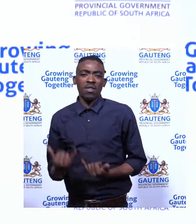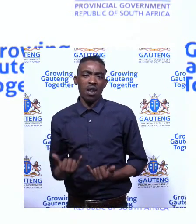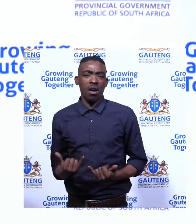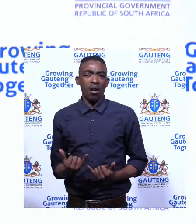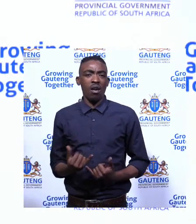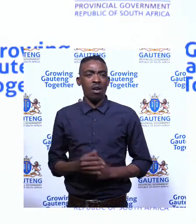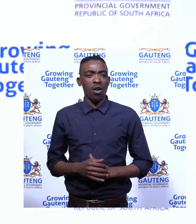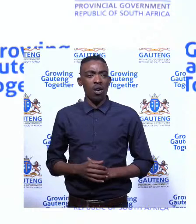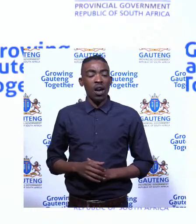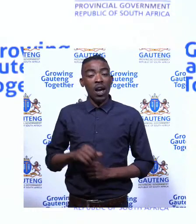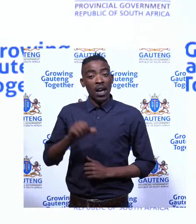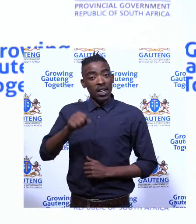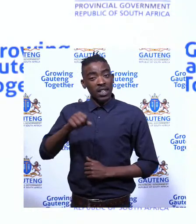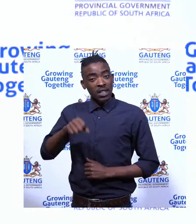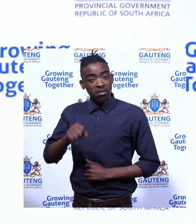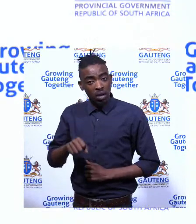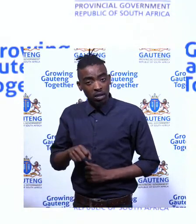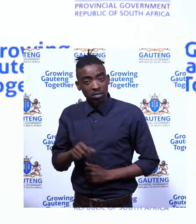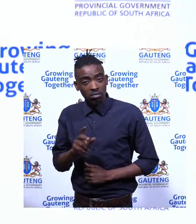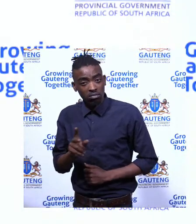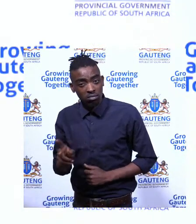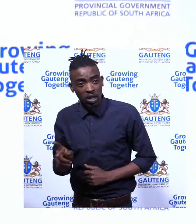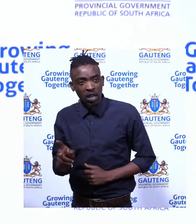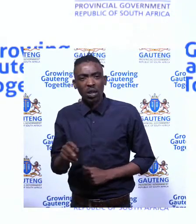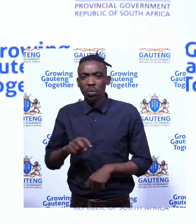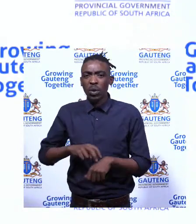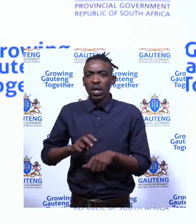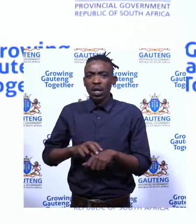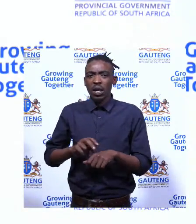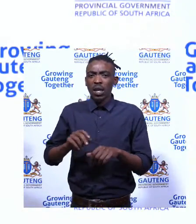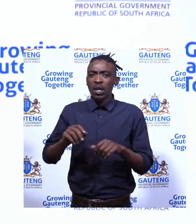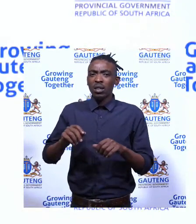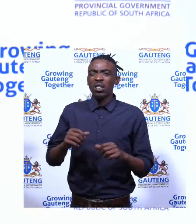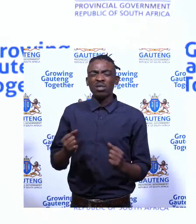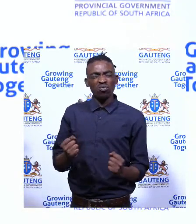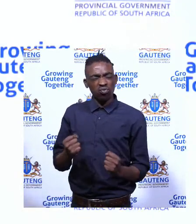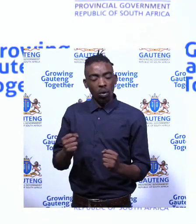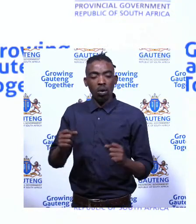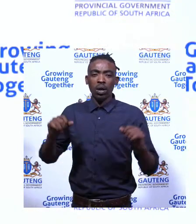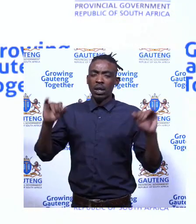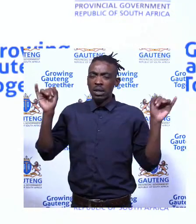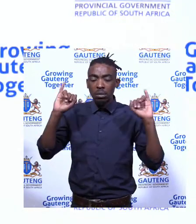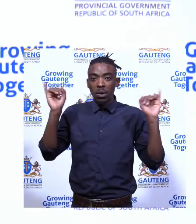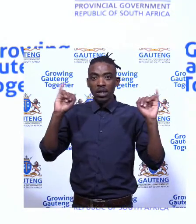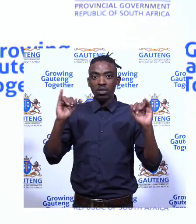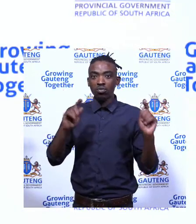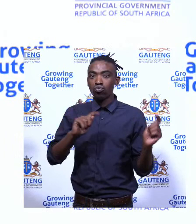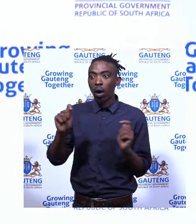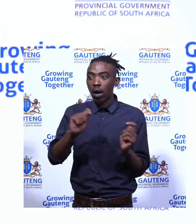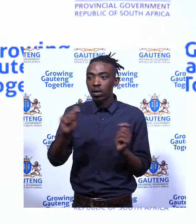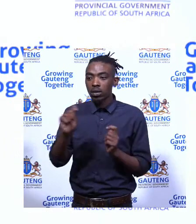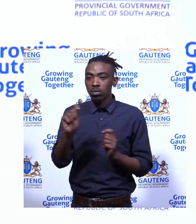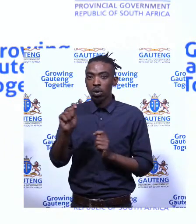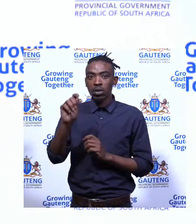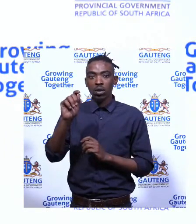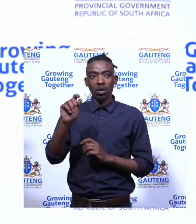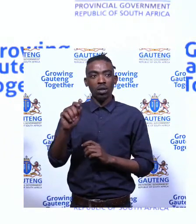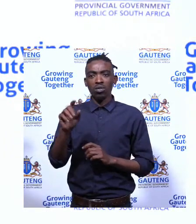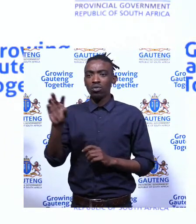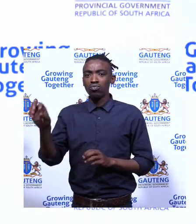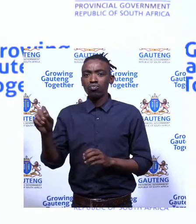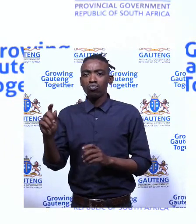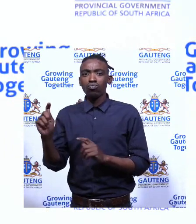together with that, we need a strong emergency transport services between